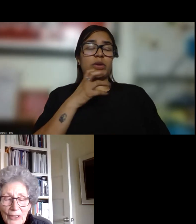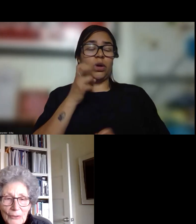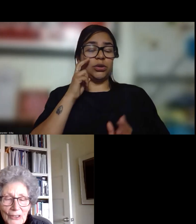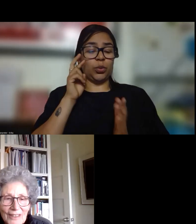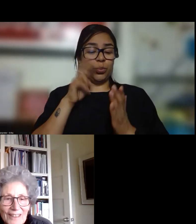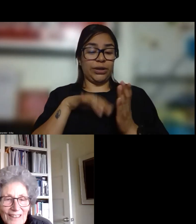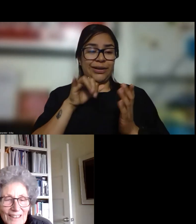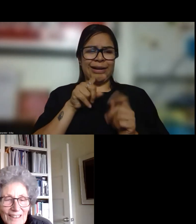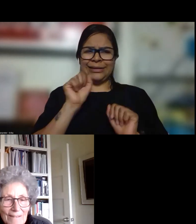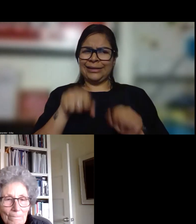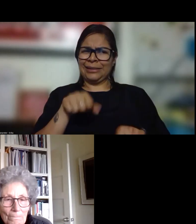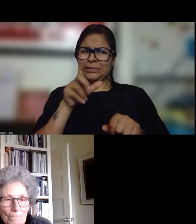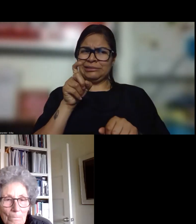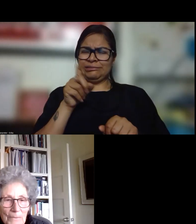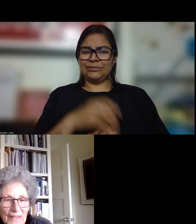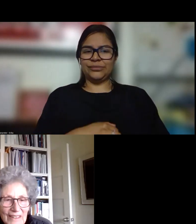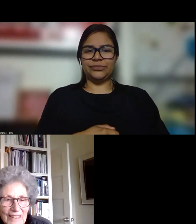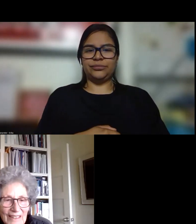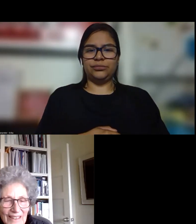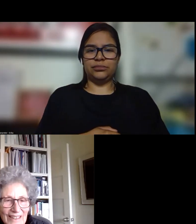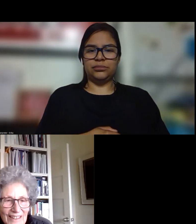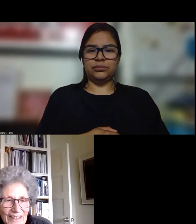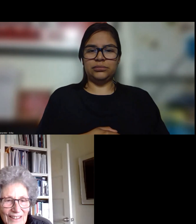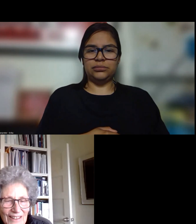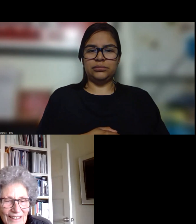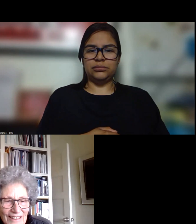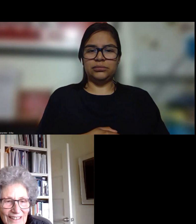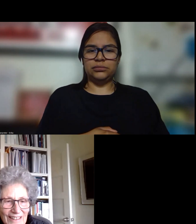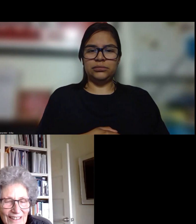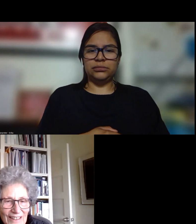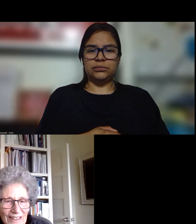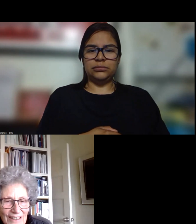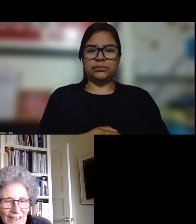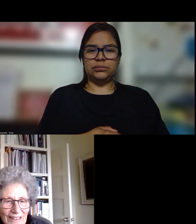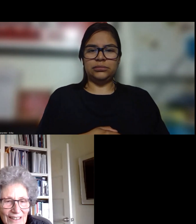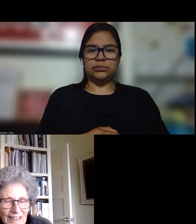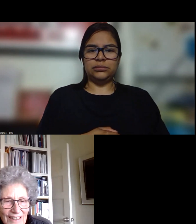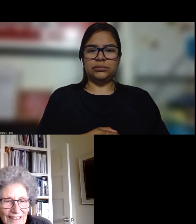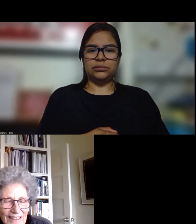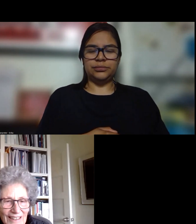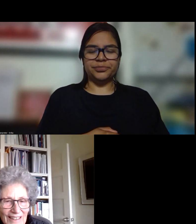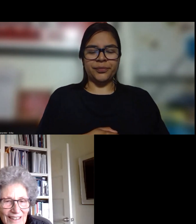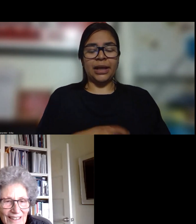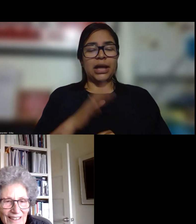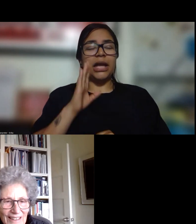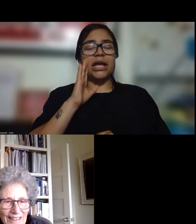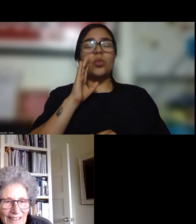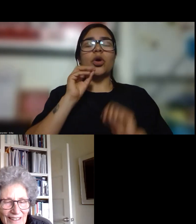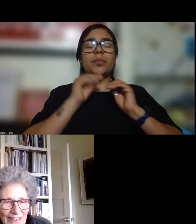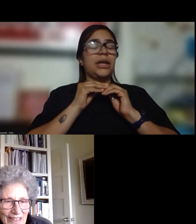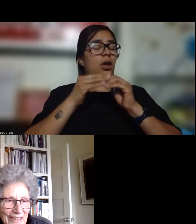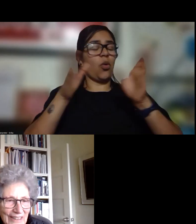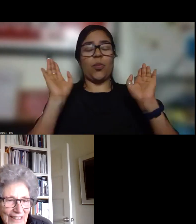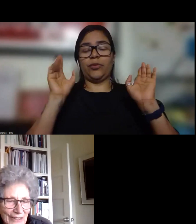be possible? Absolutely. We will be sharing the survey. And again, it will be going out to members of the general population